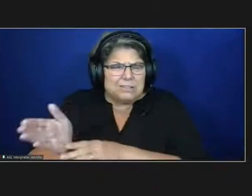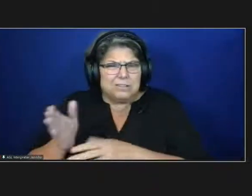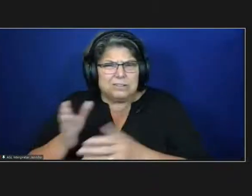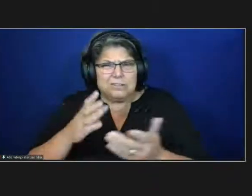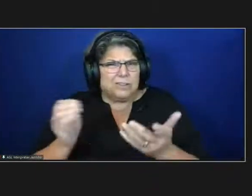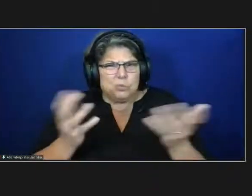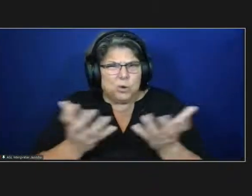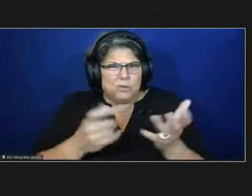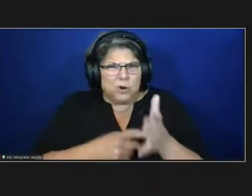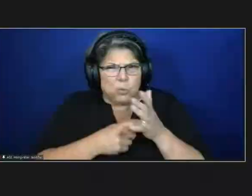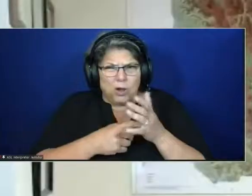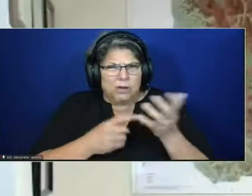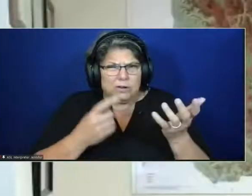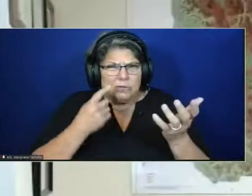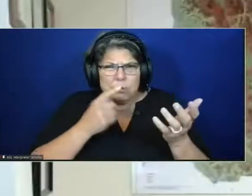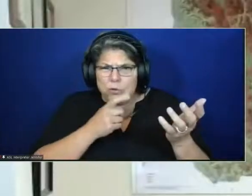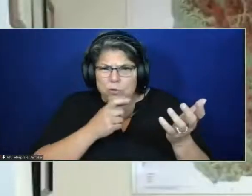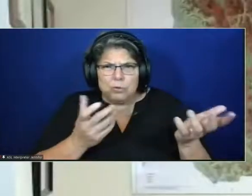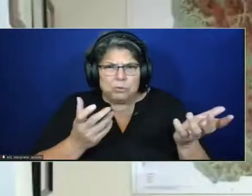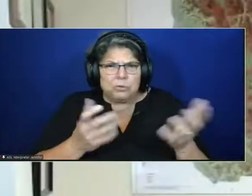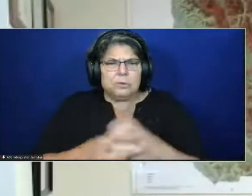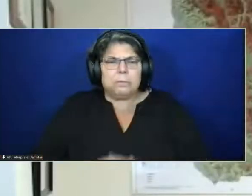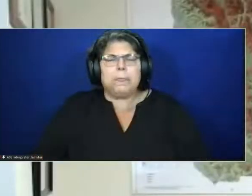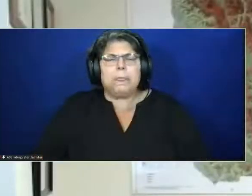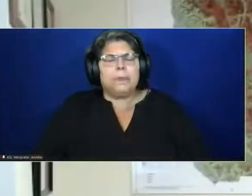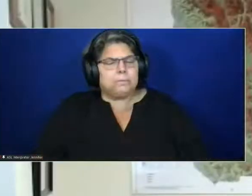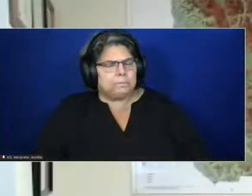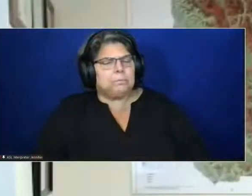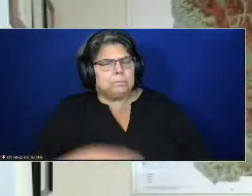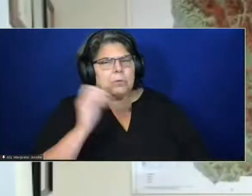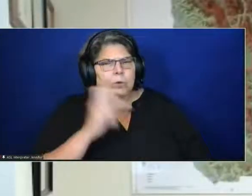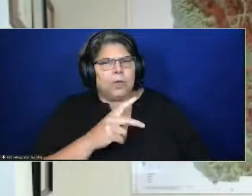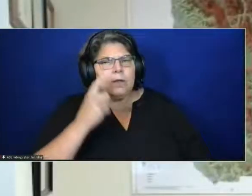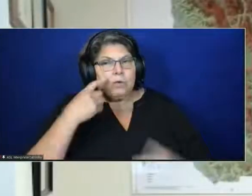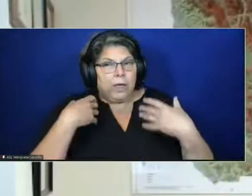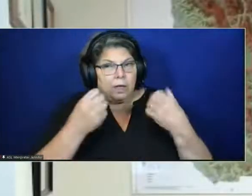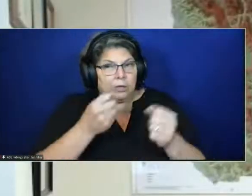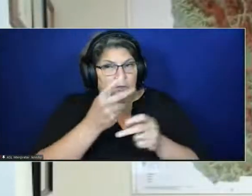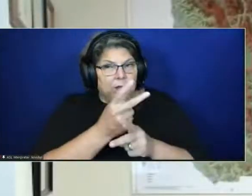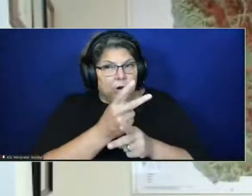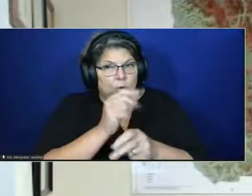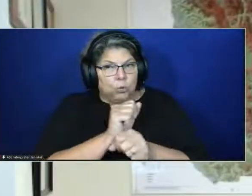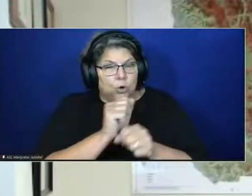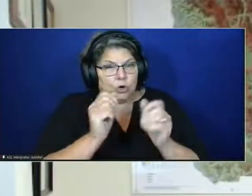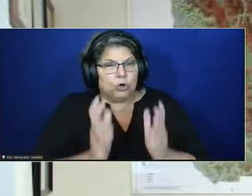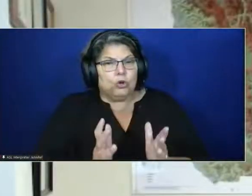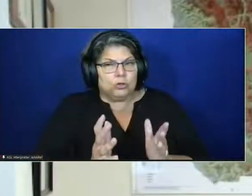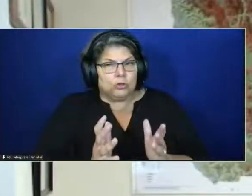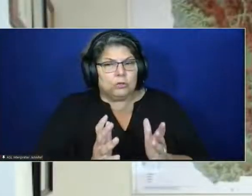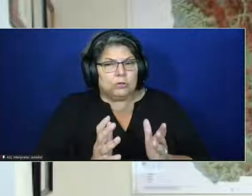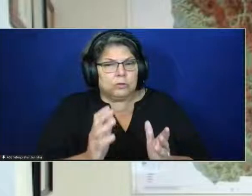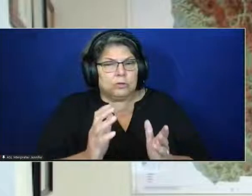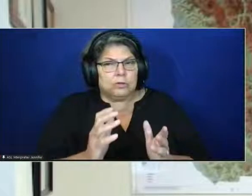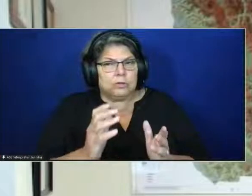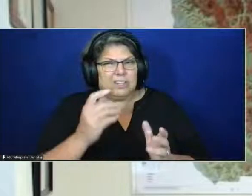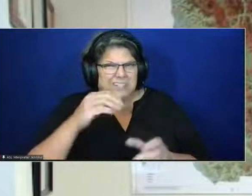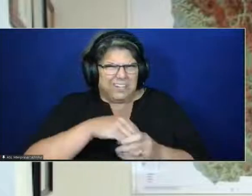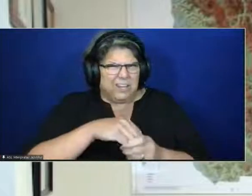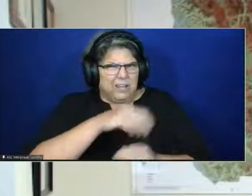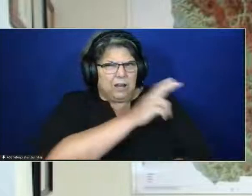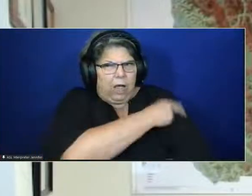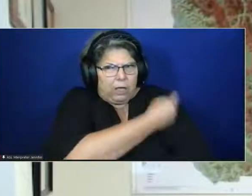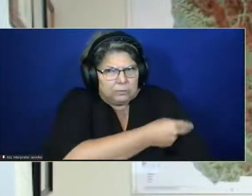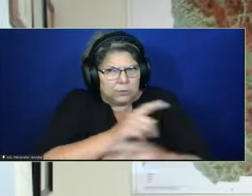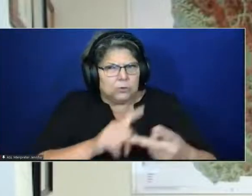great. Okay, so for healthcare workers in hospitals and